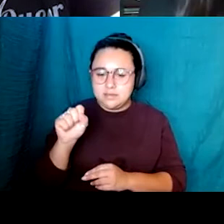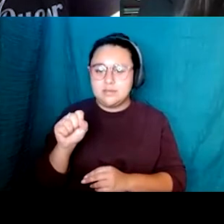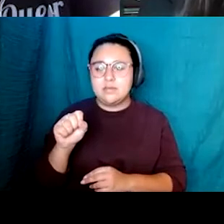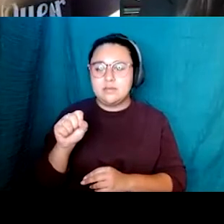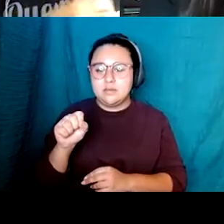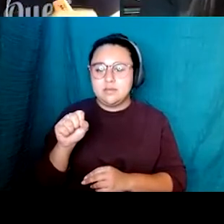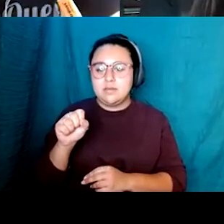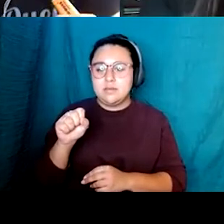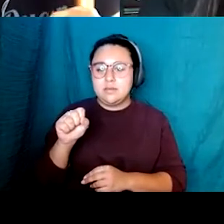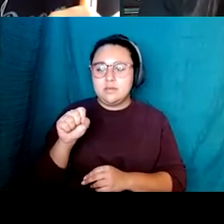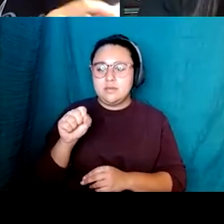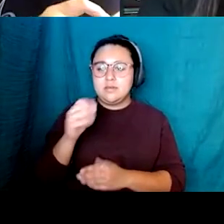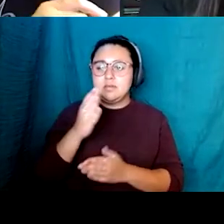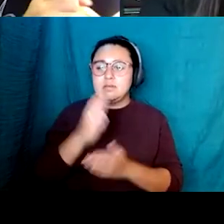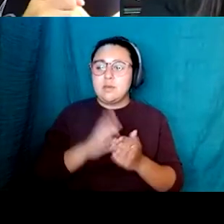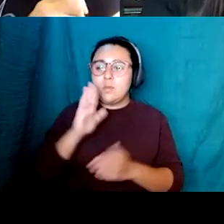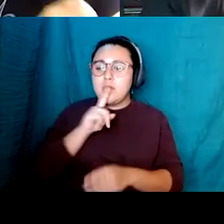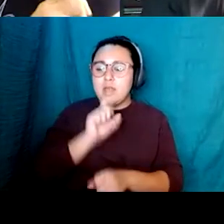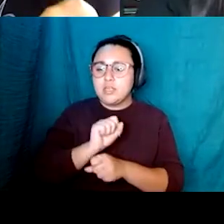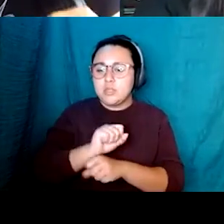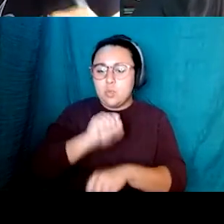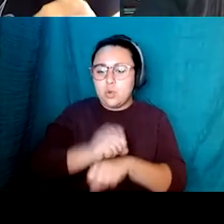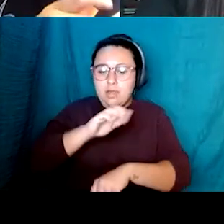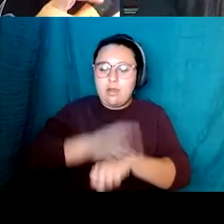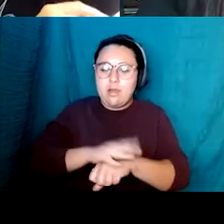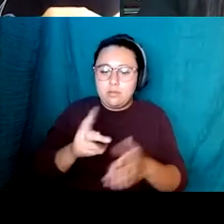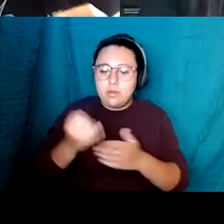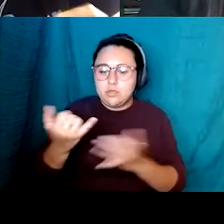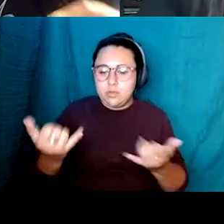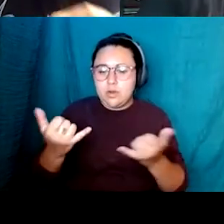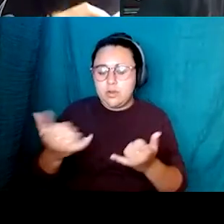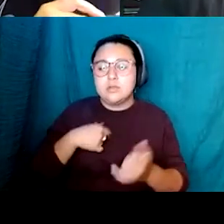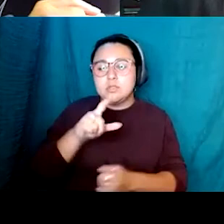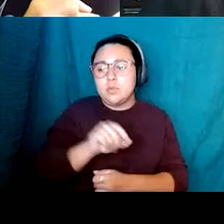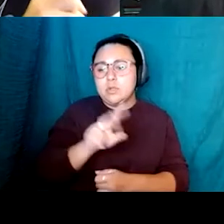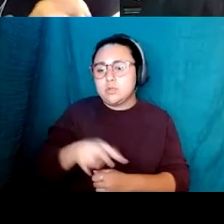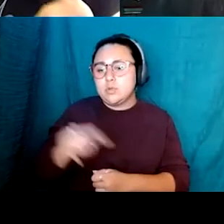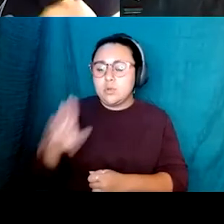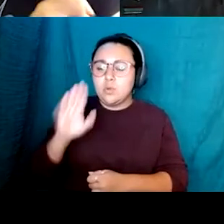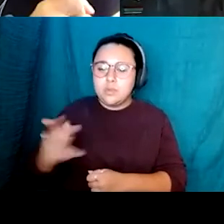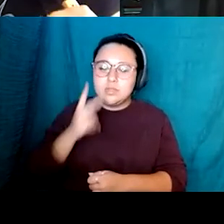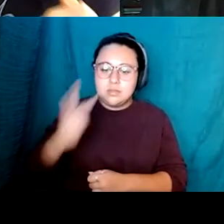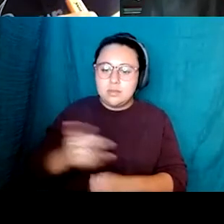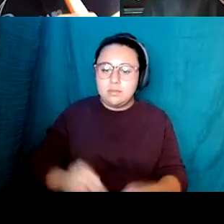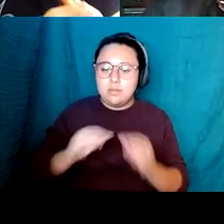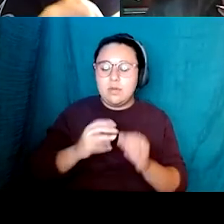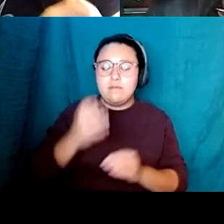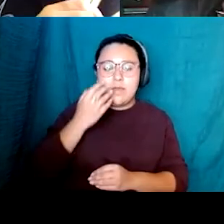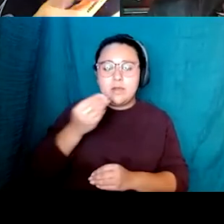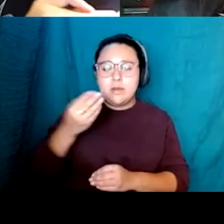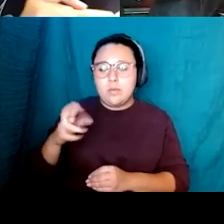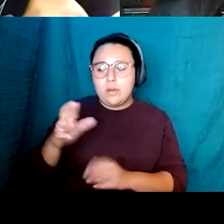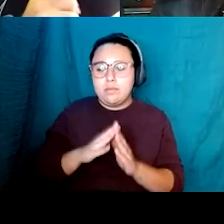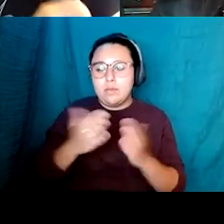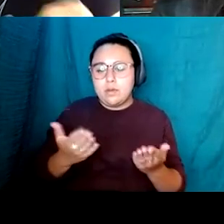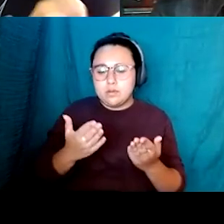continuum. And some of them were actually working on projects right now. So in 2022, we're going to see more fat and queer books or